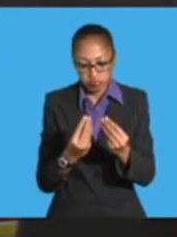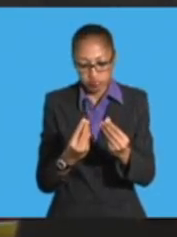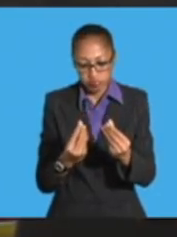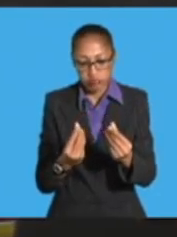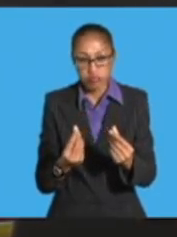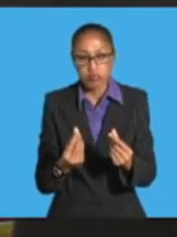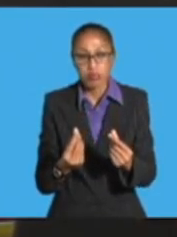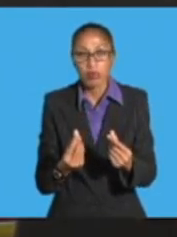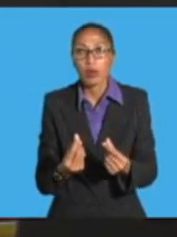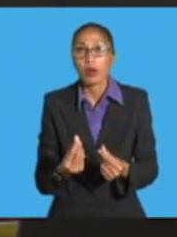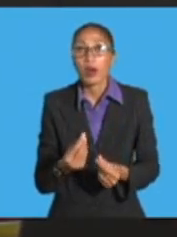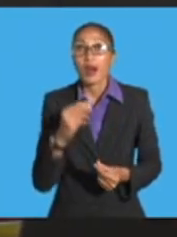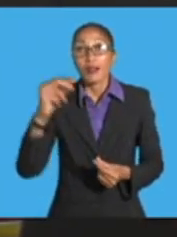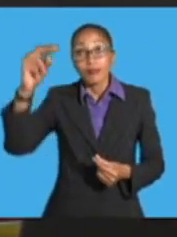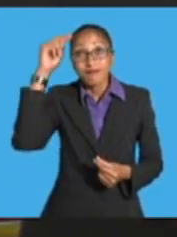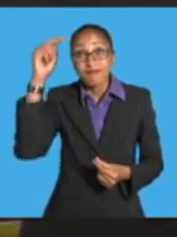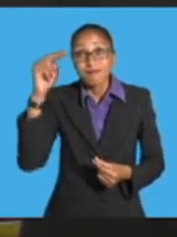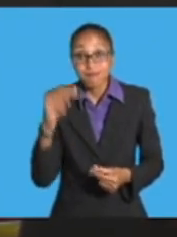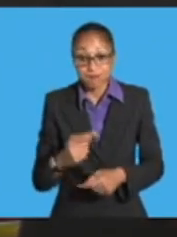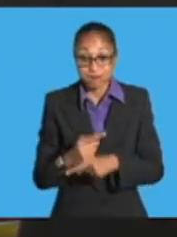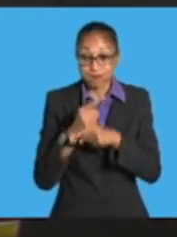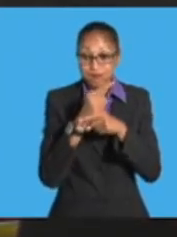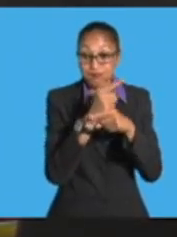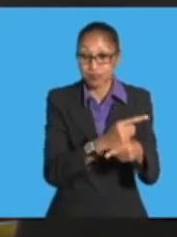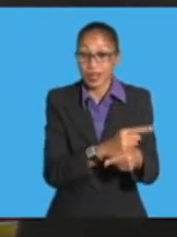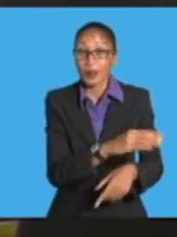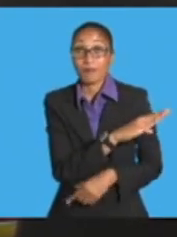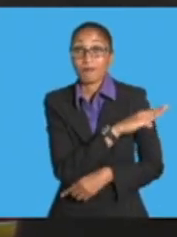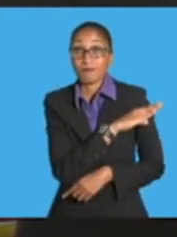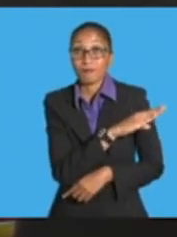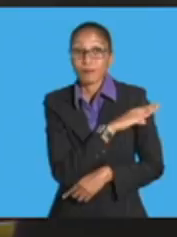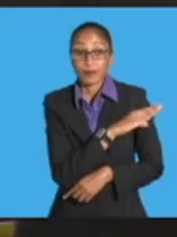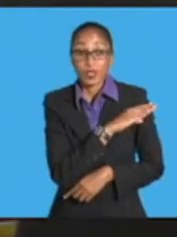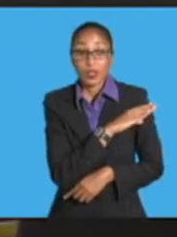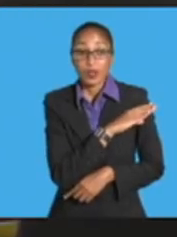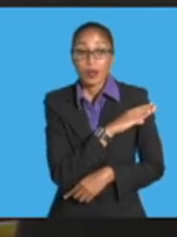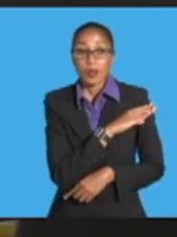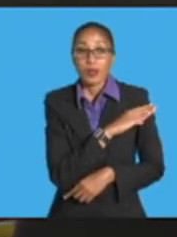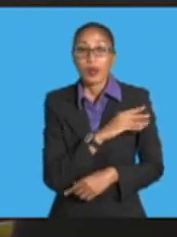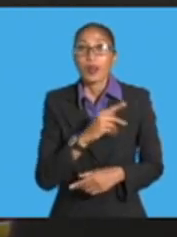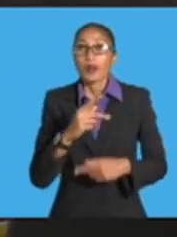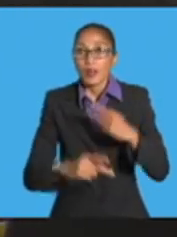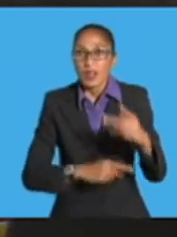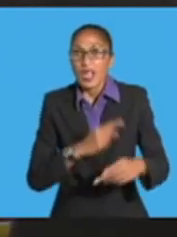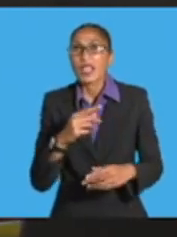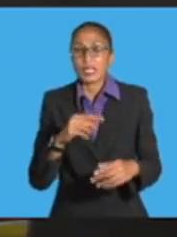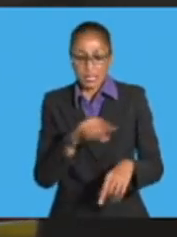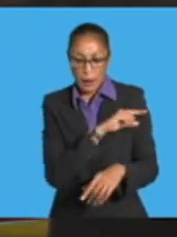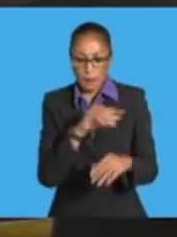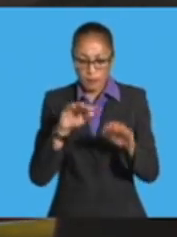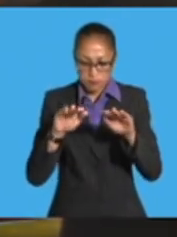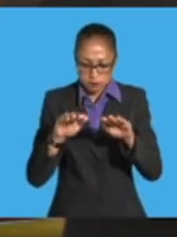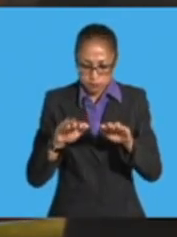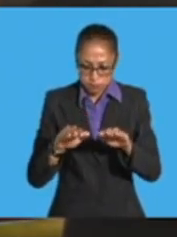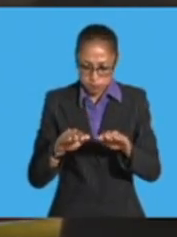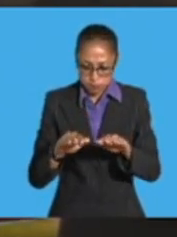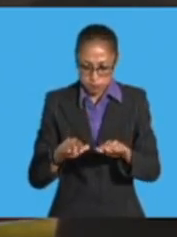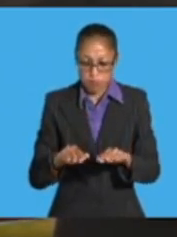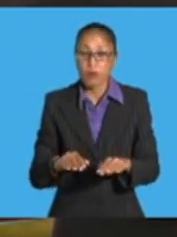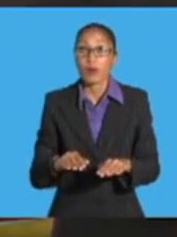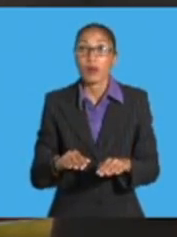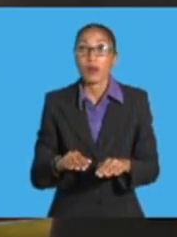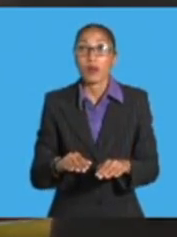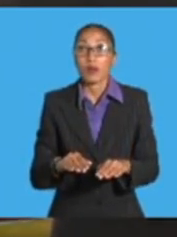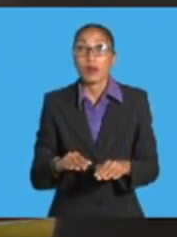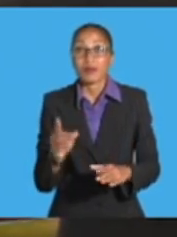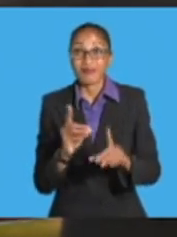Speaker, our nation, under the guidance of our Honorable Prime Minister, is also going through a process of sedimentation. As far as the development specs